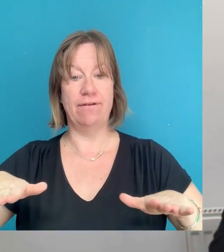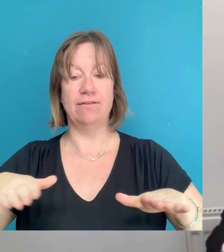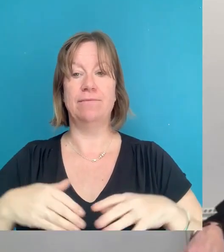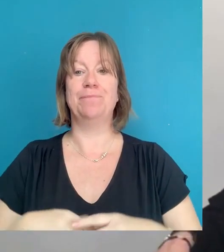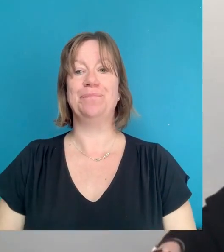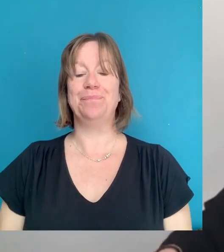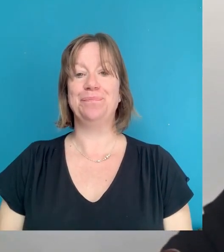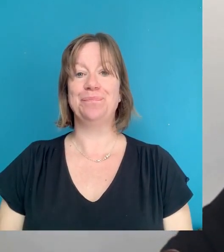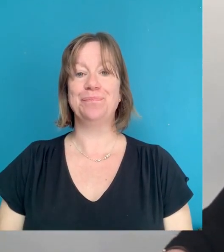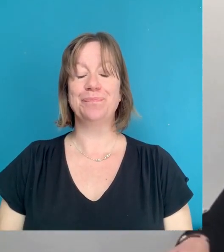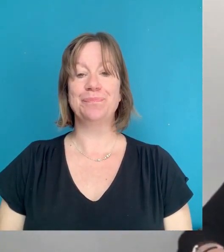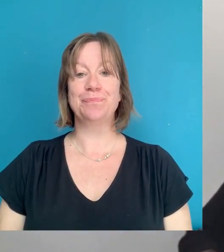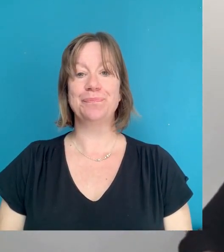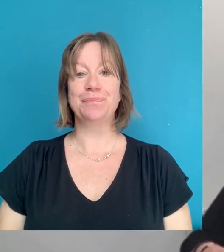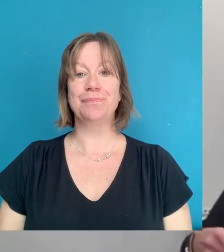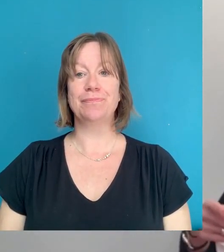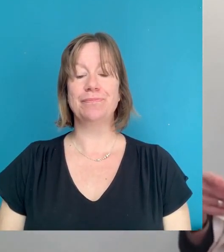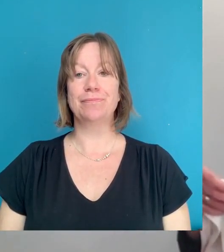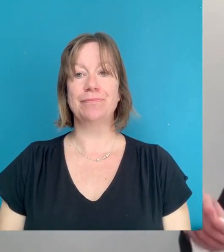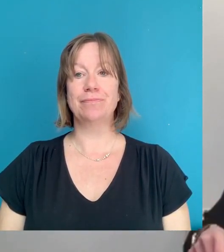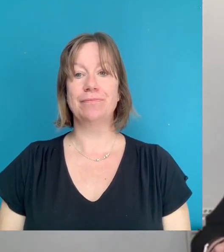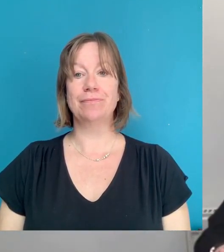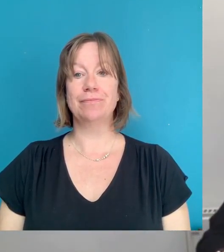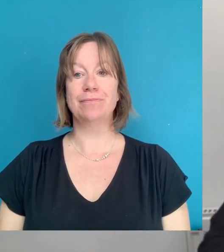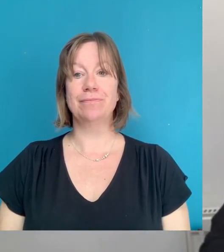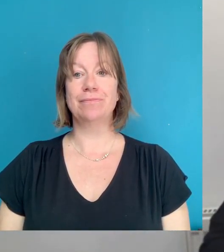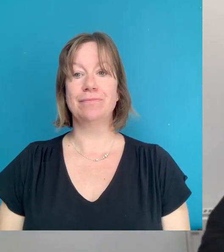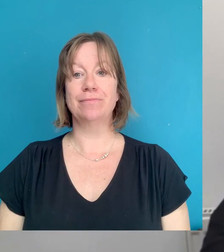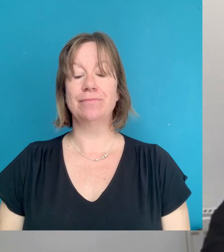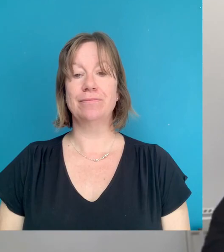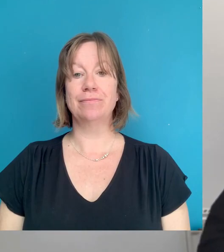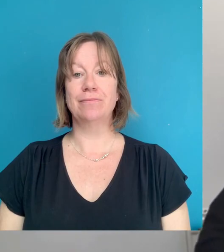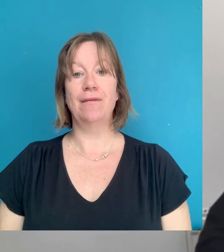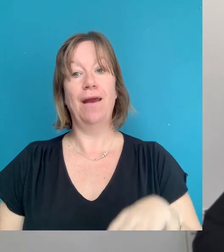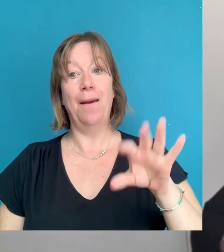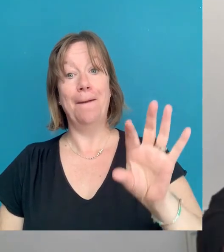and put it on the book surface.